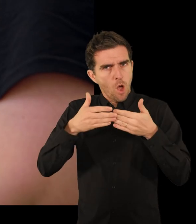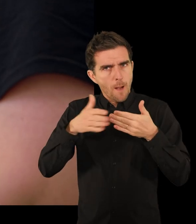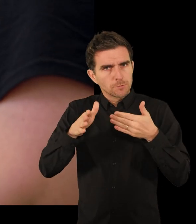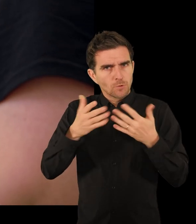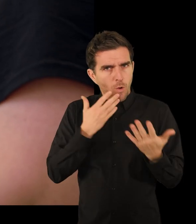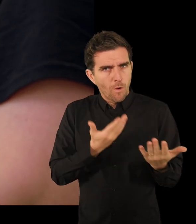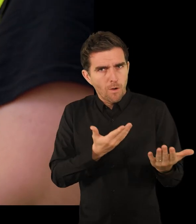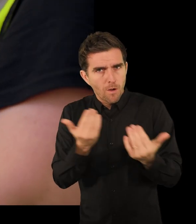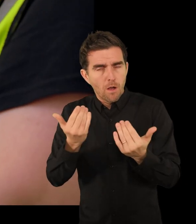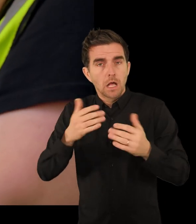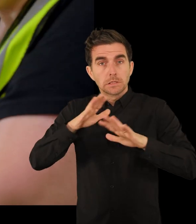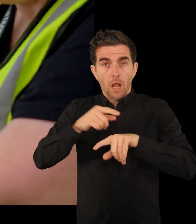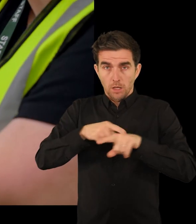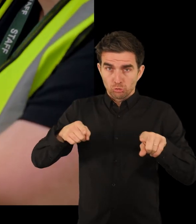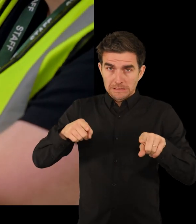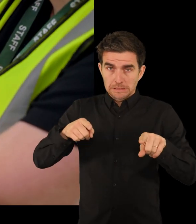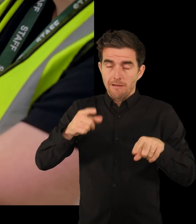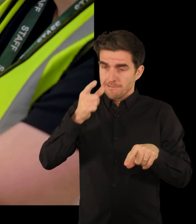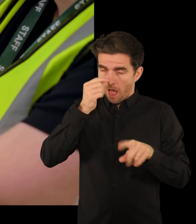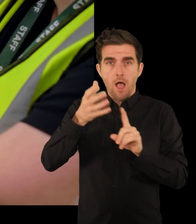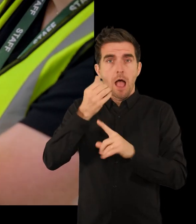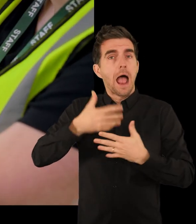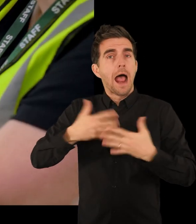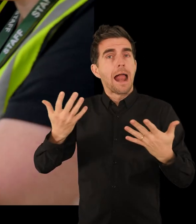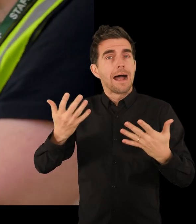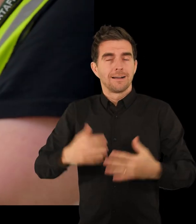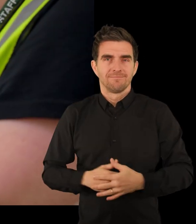Opening up those doors and showing children that they can achieve anything.